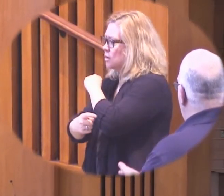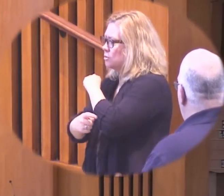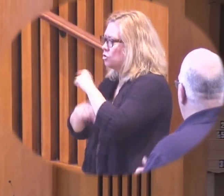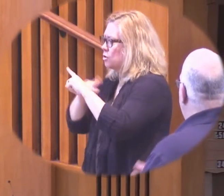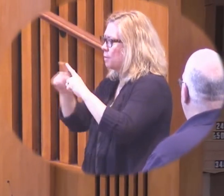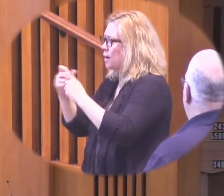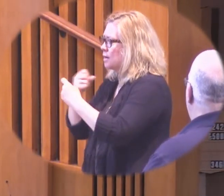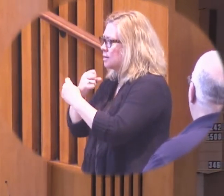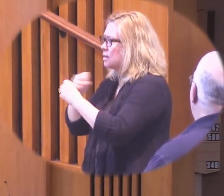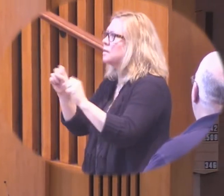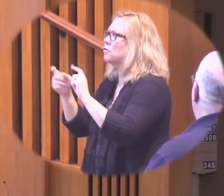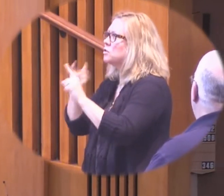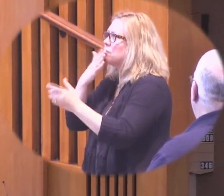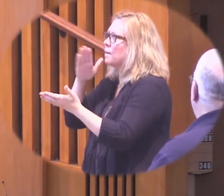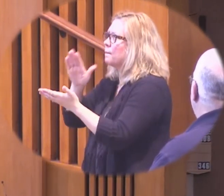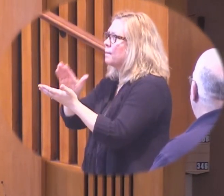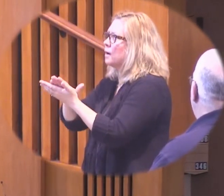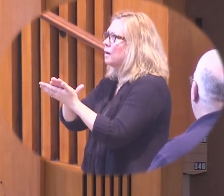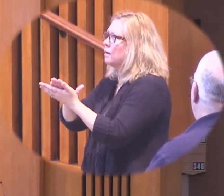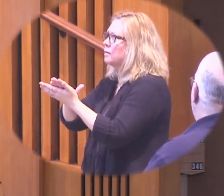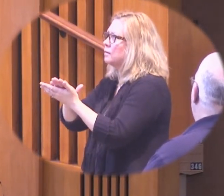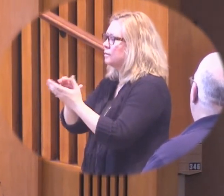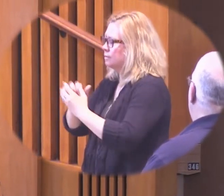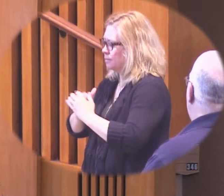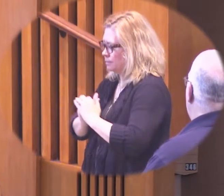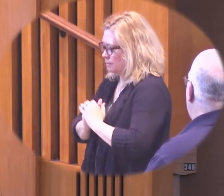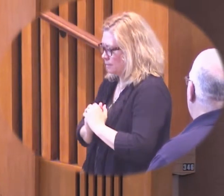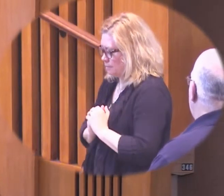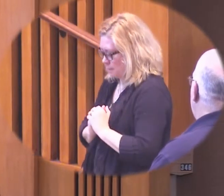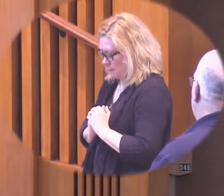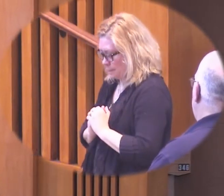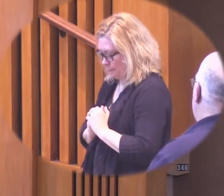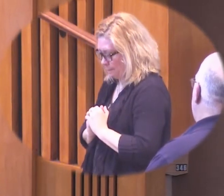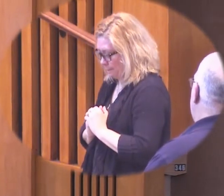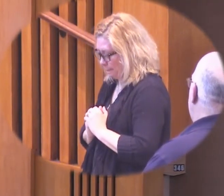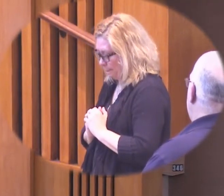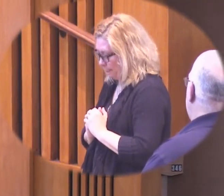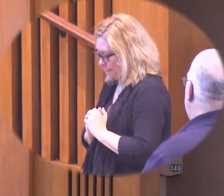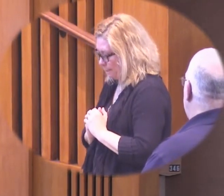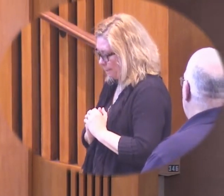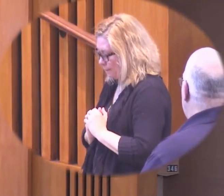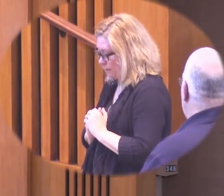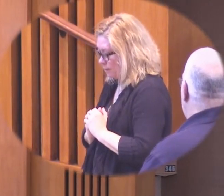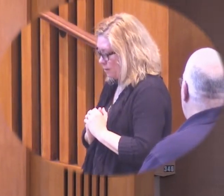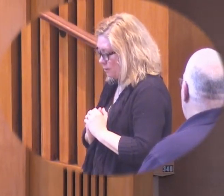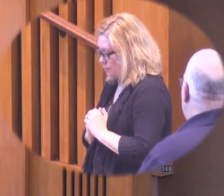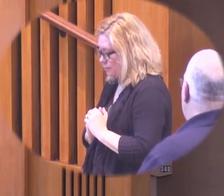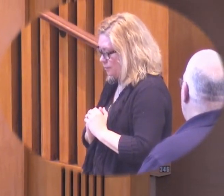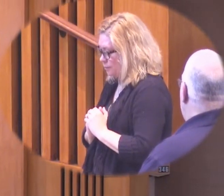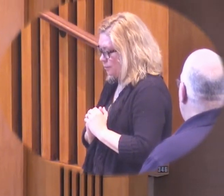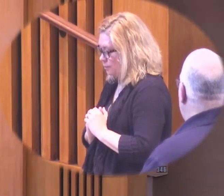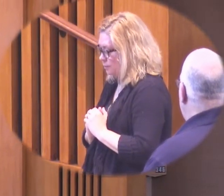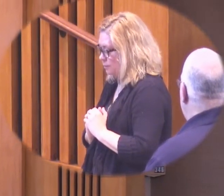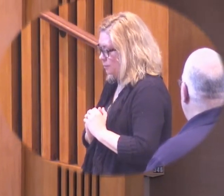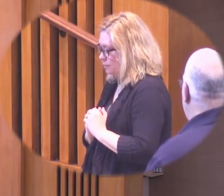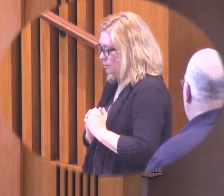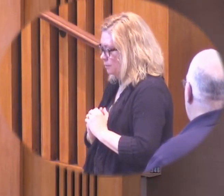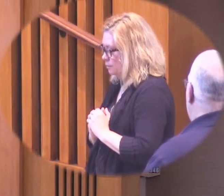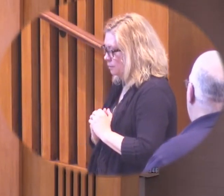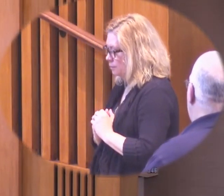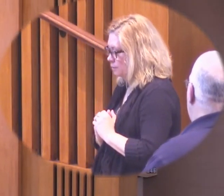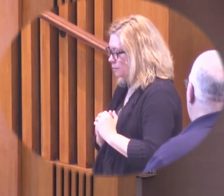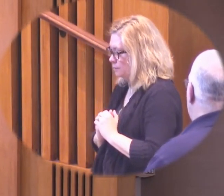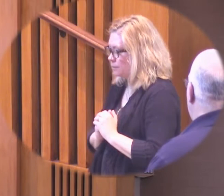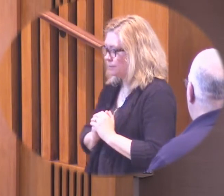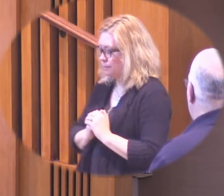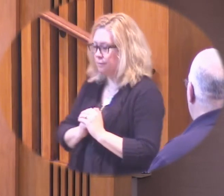we forgive those who trespass against us. And lead us not into temptation, but deliver us